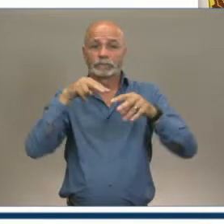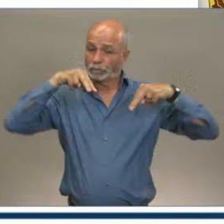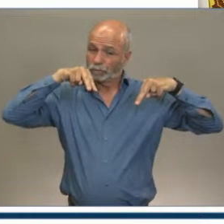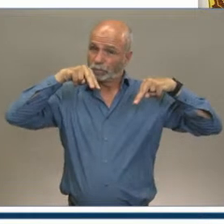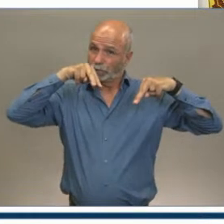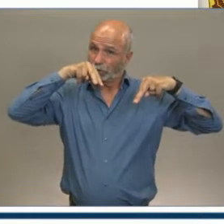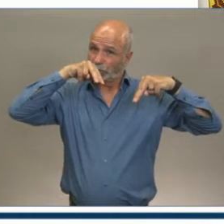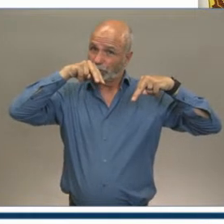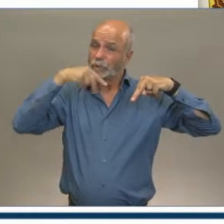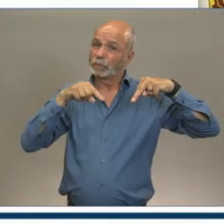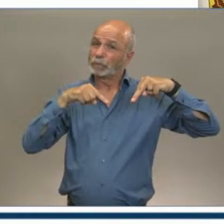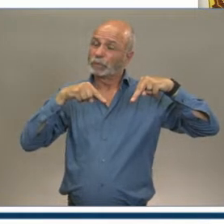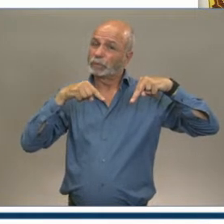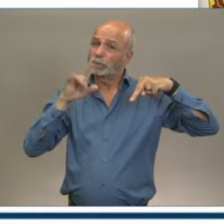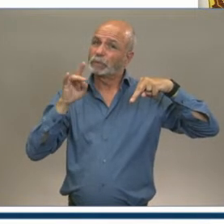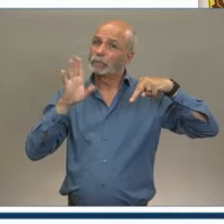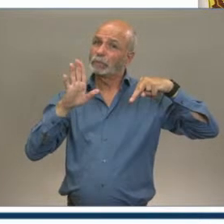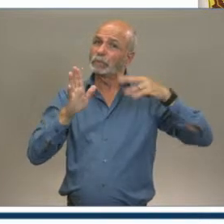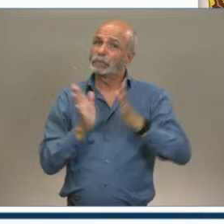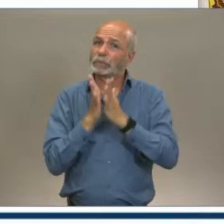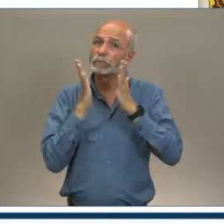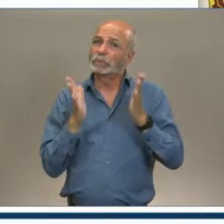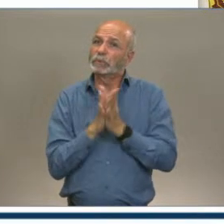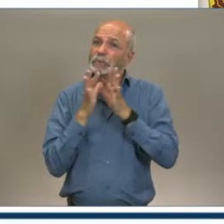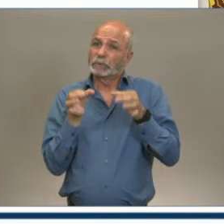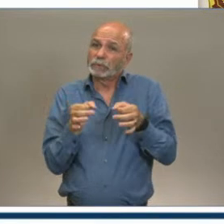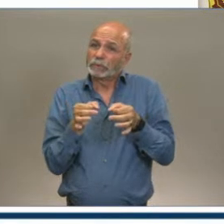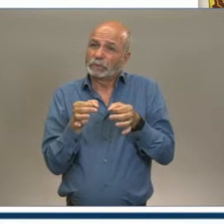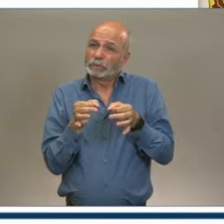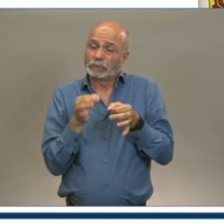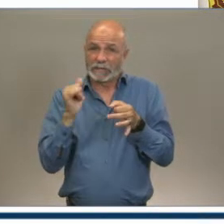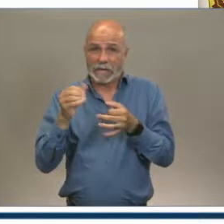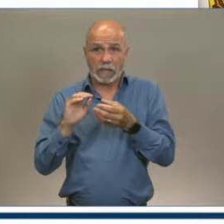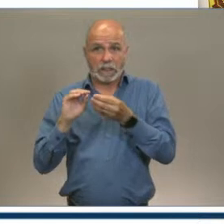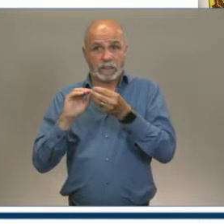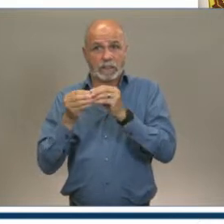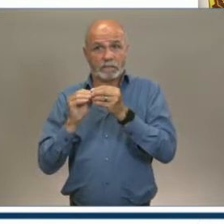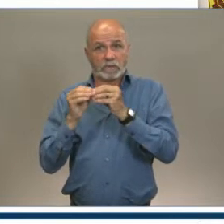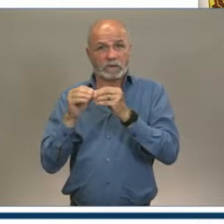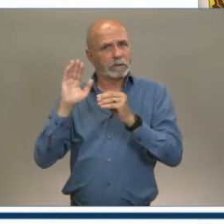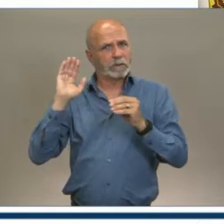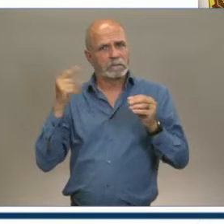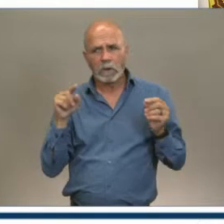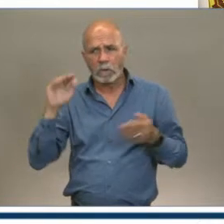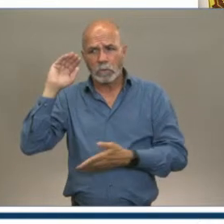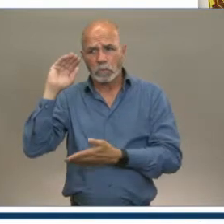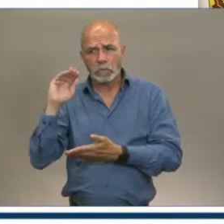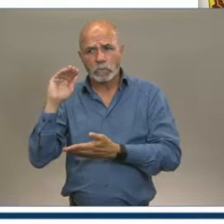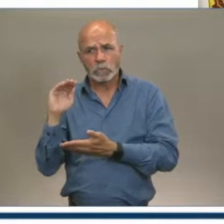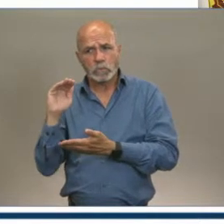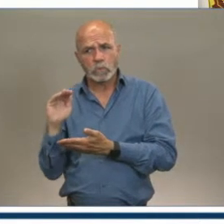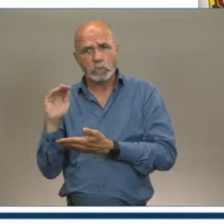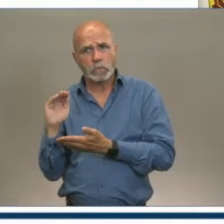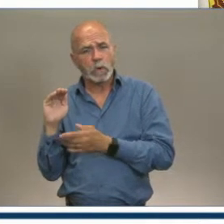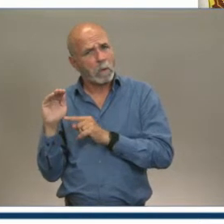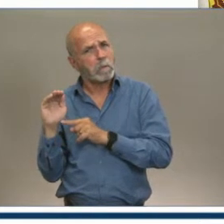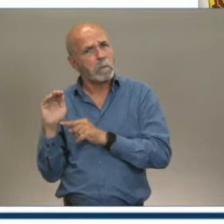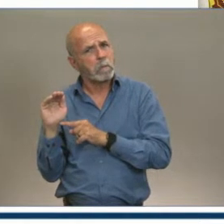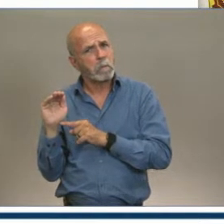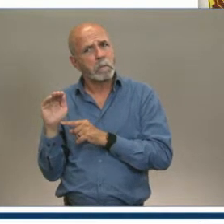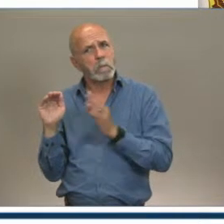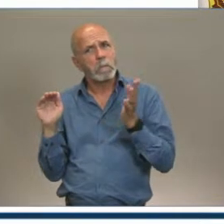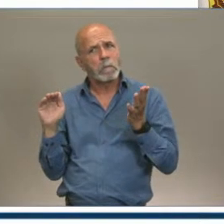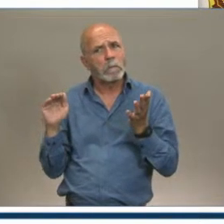for. I guess as we see case numbers continue to decrease here, are we